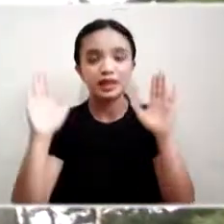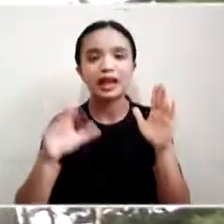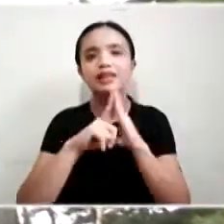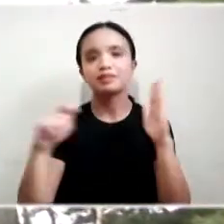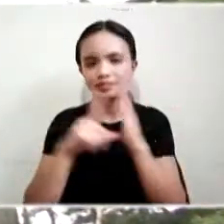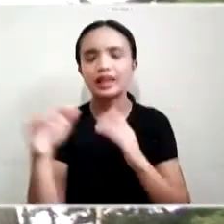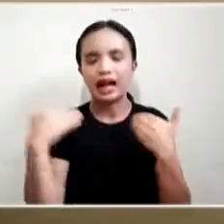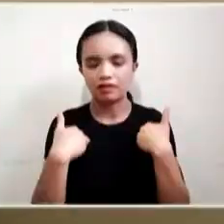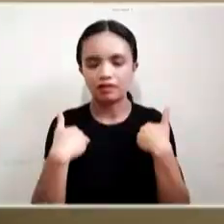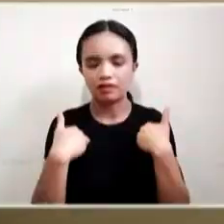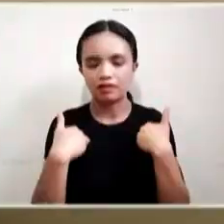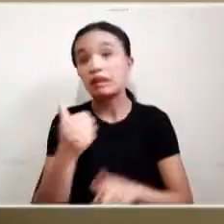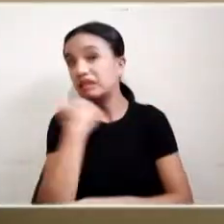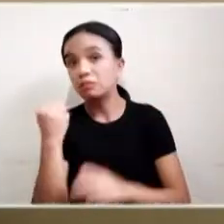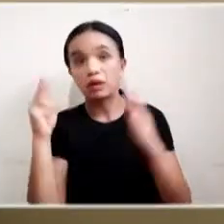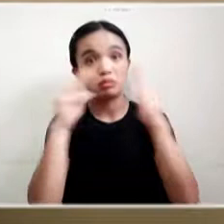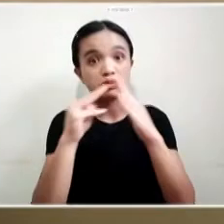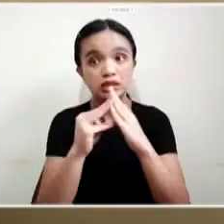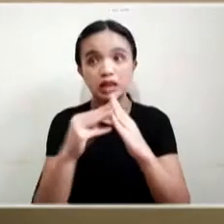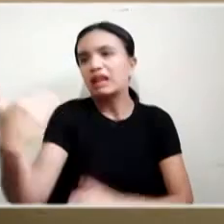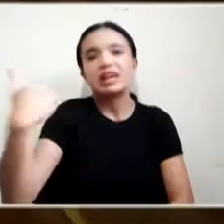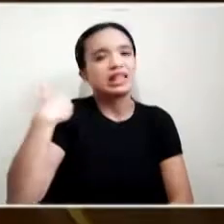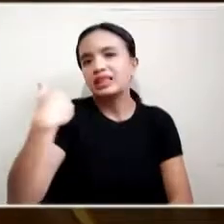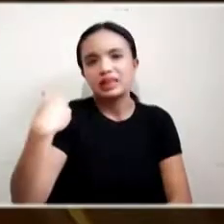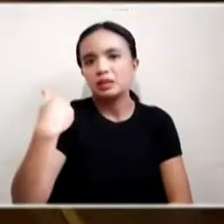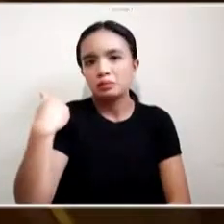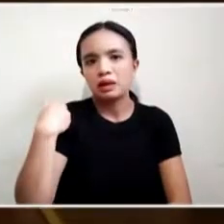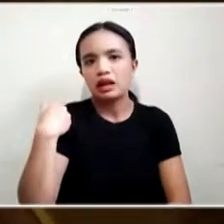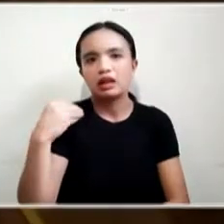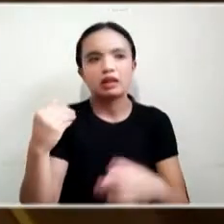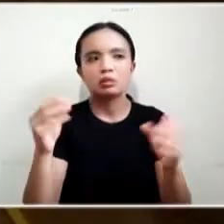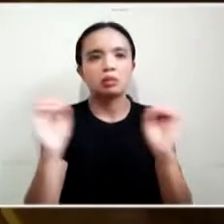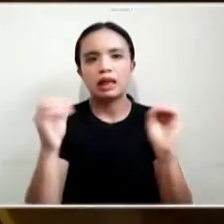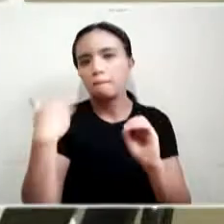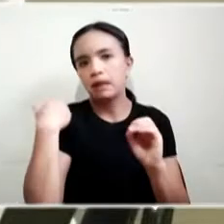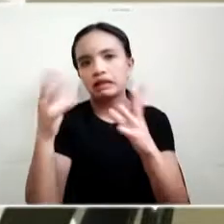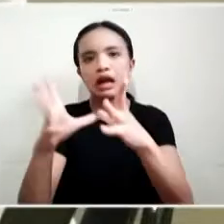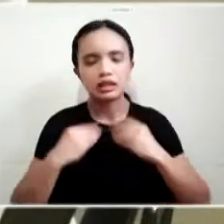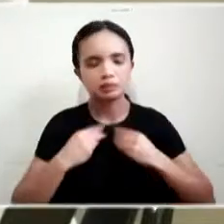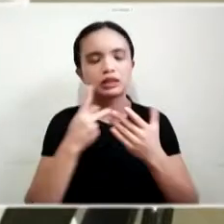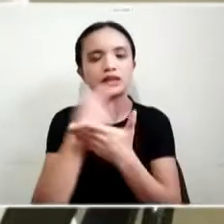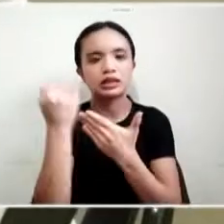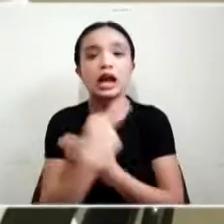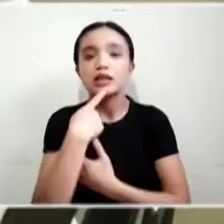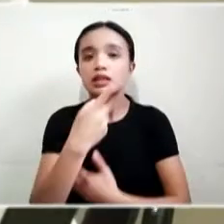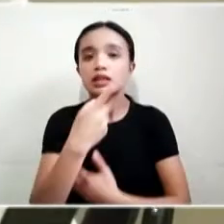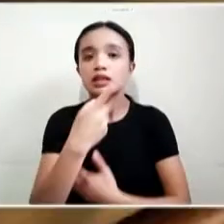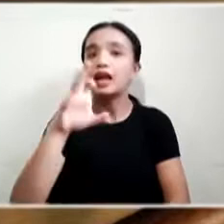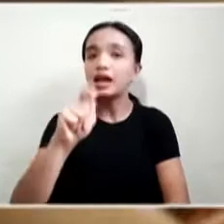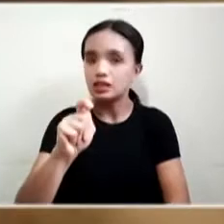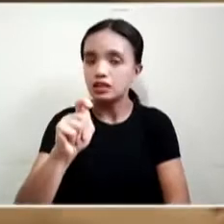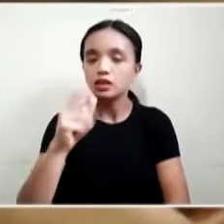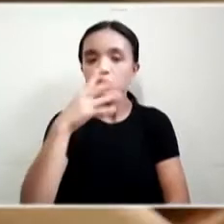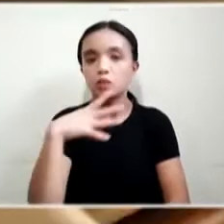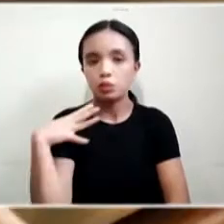Dadduma munisipyo kut saan pay a nakadanon ti nasawa proyekto. Malaksid iti DICT ket manarimaan ti panakipartner ti Beneco iti Dadduma a